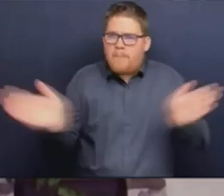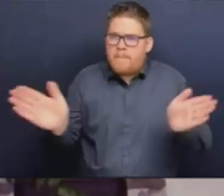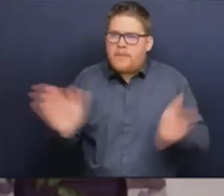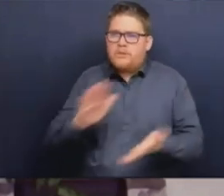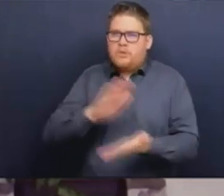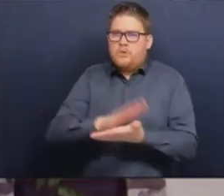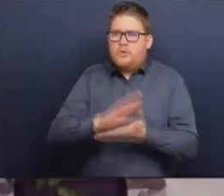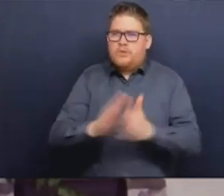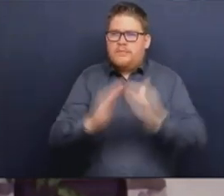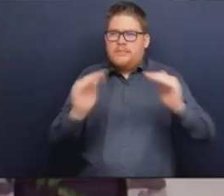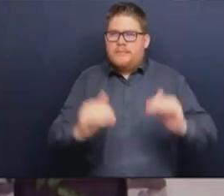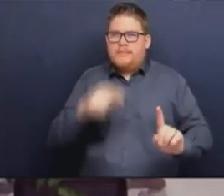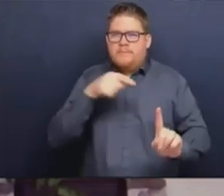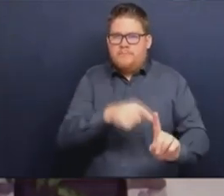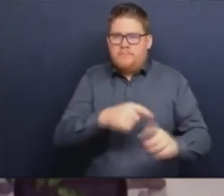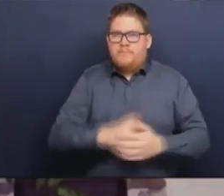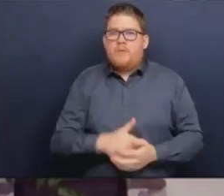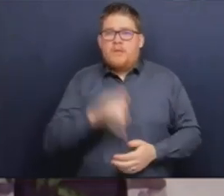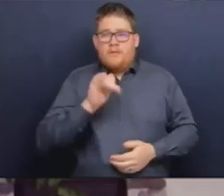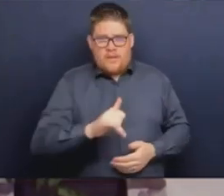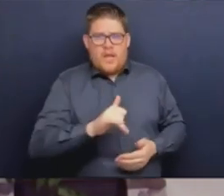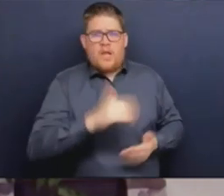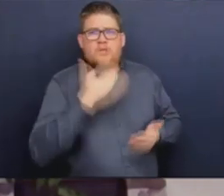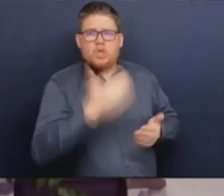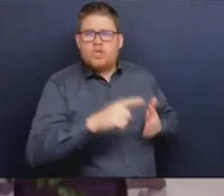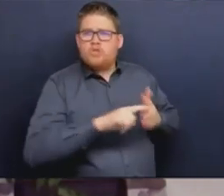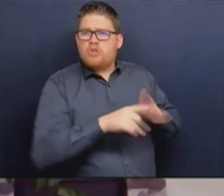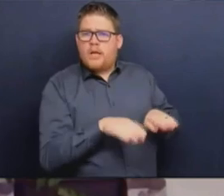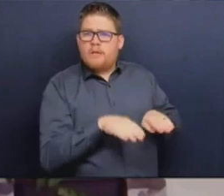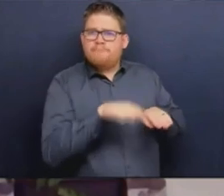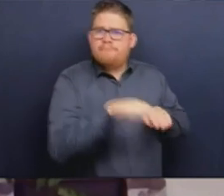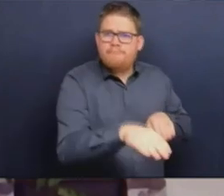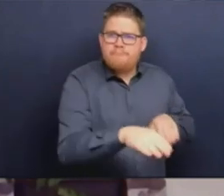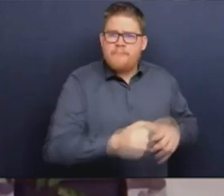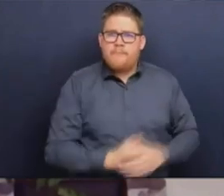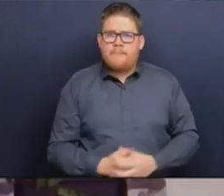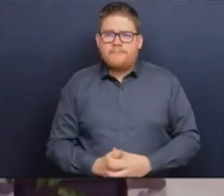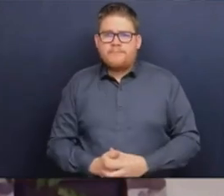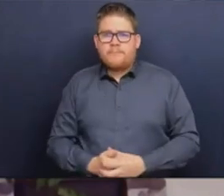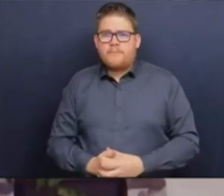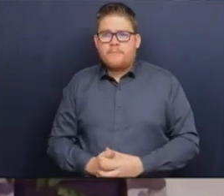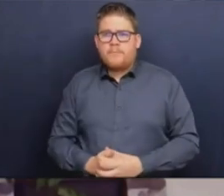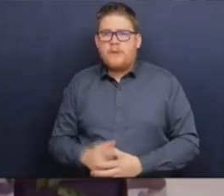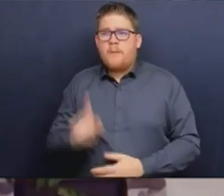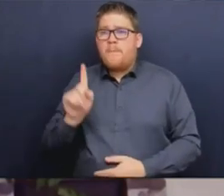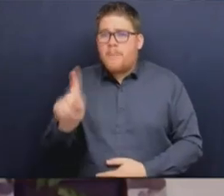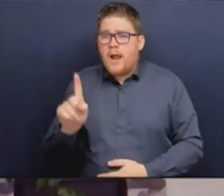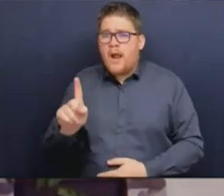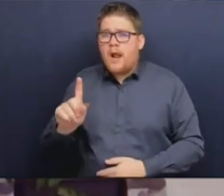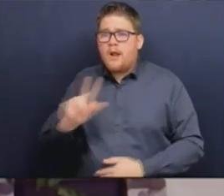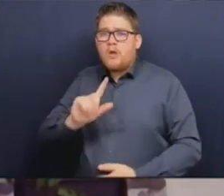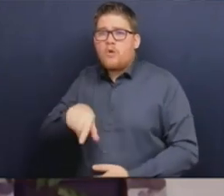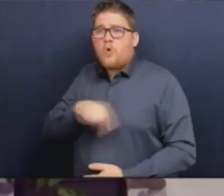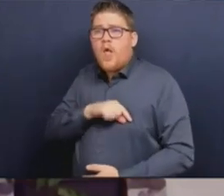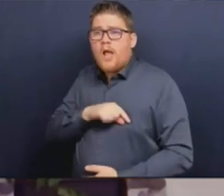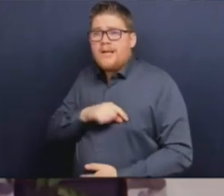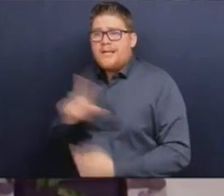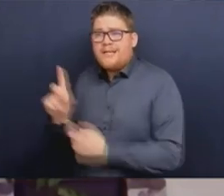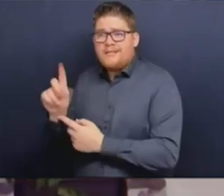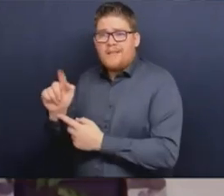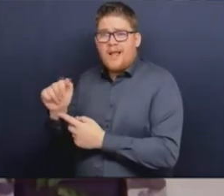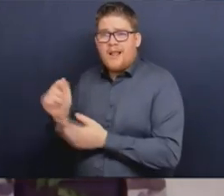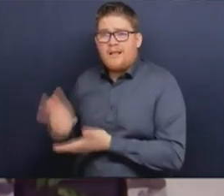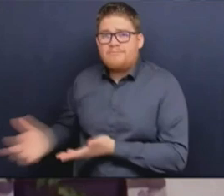racism, but a quality data will be necessary to make the informed decisions leading to